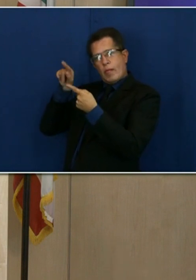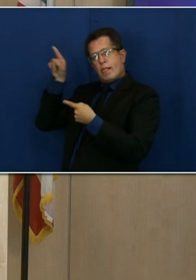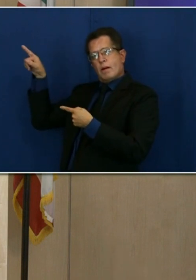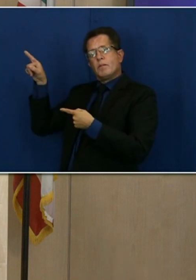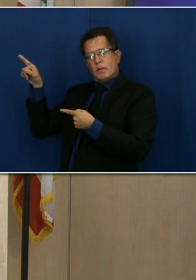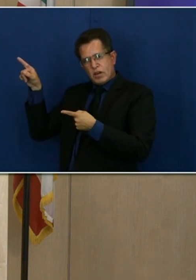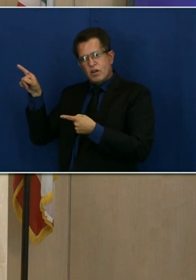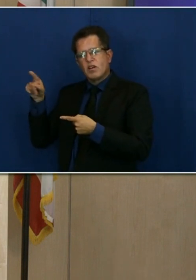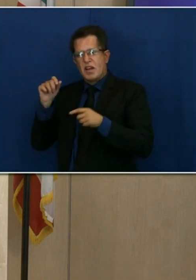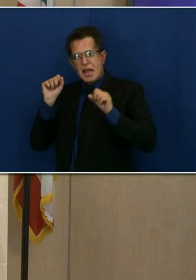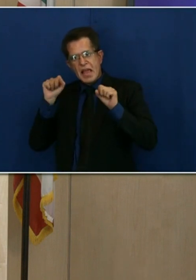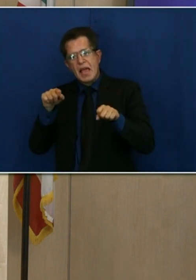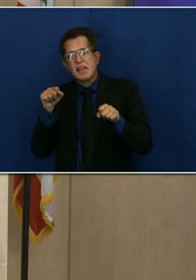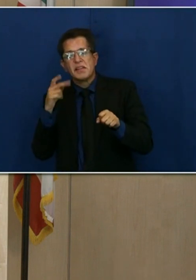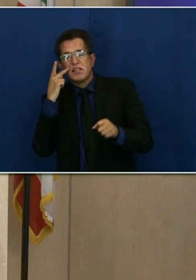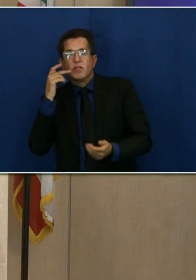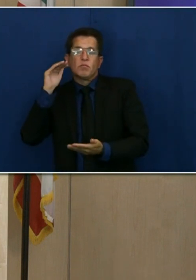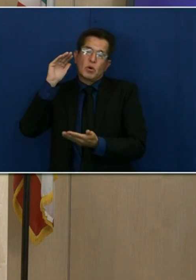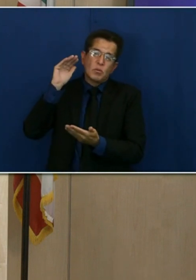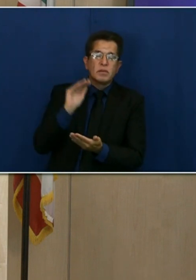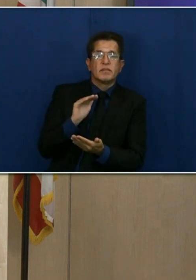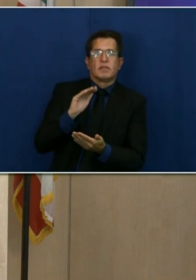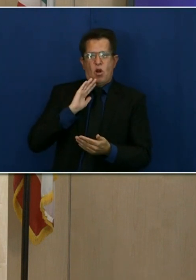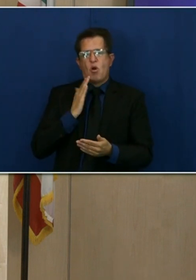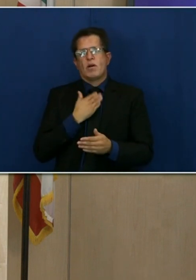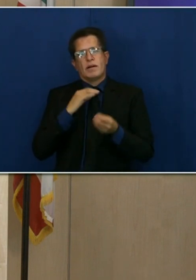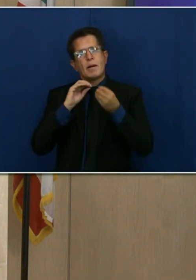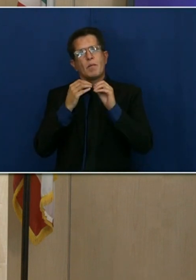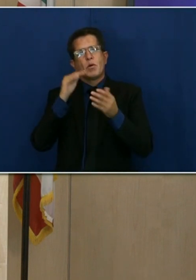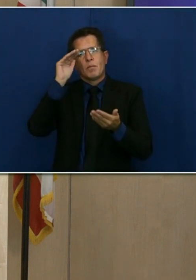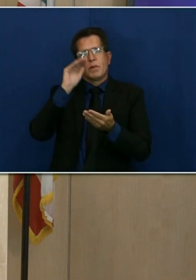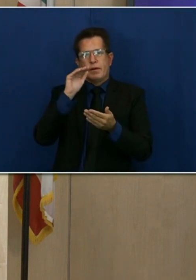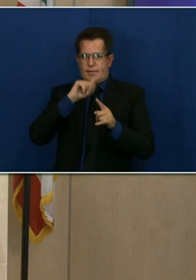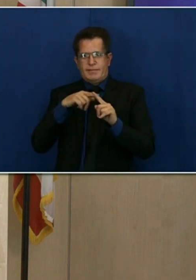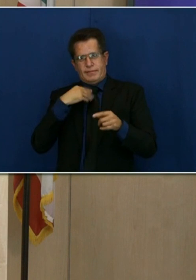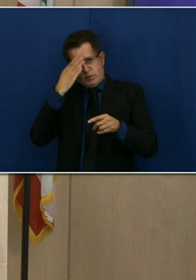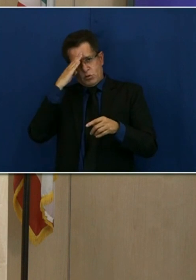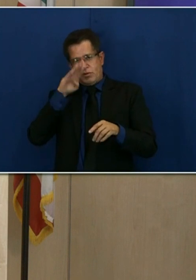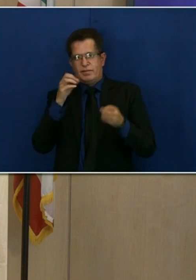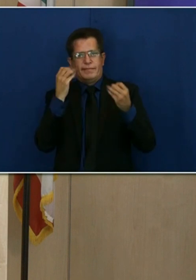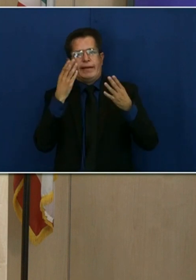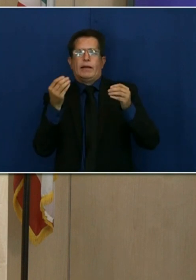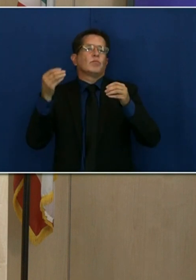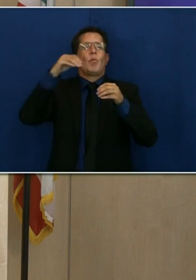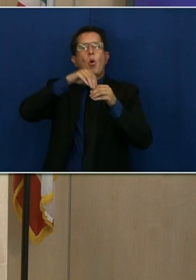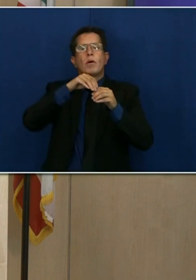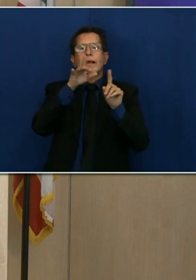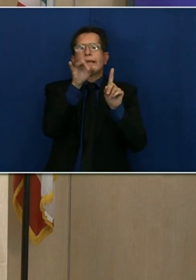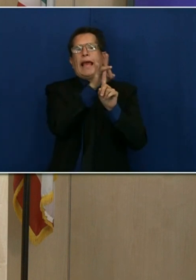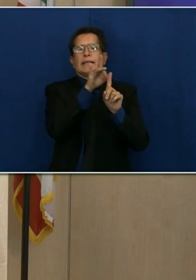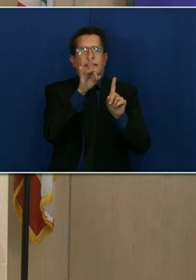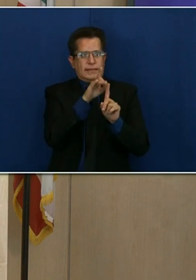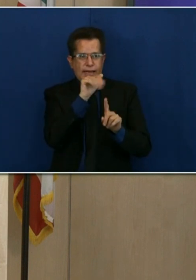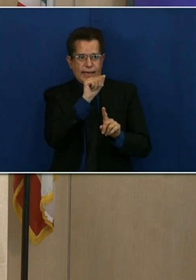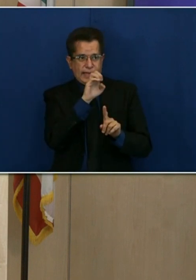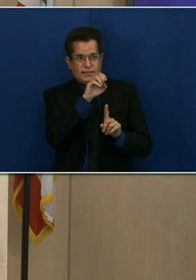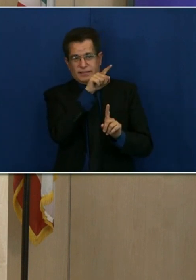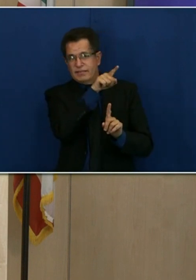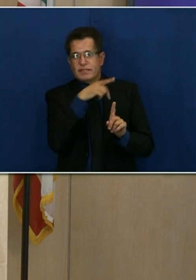can look at if there are factors, and we know that we have increased cases, and that is indeed